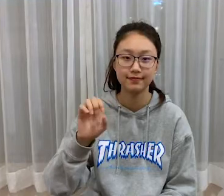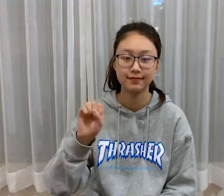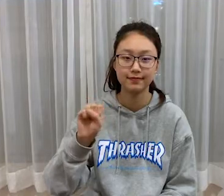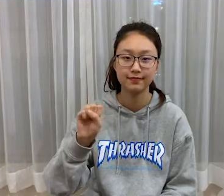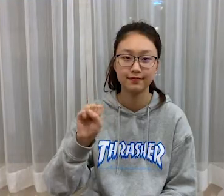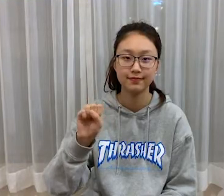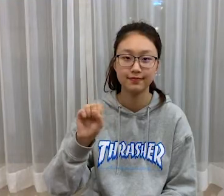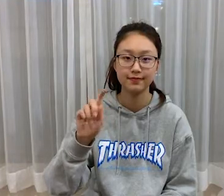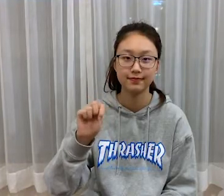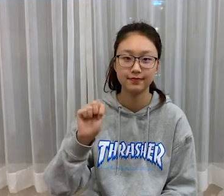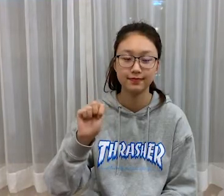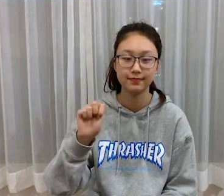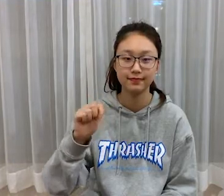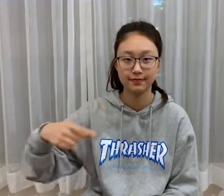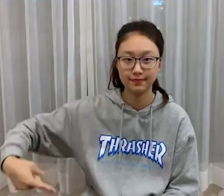kidney.